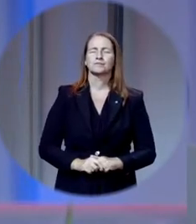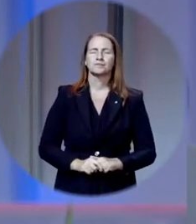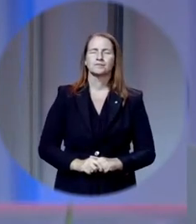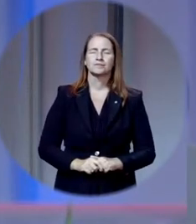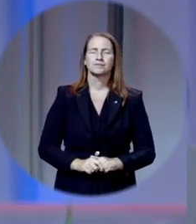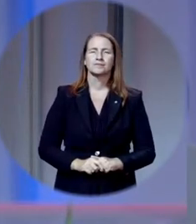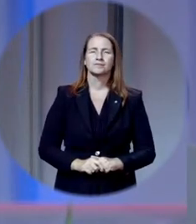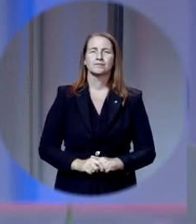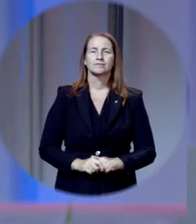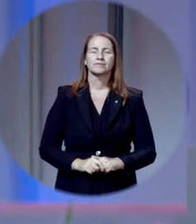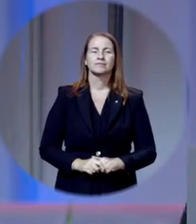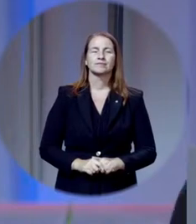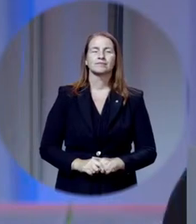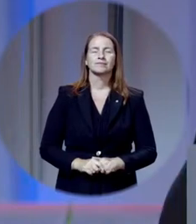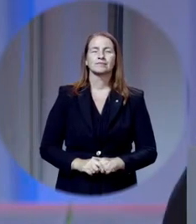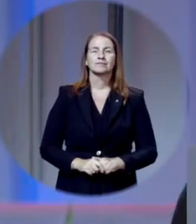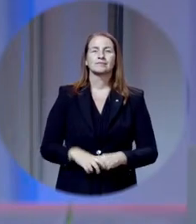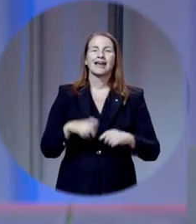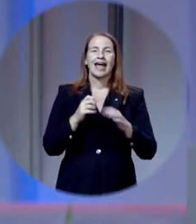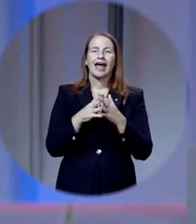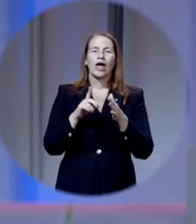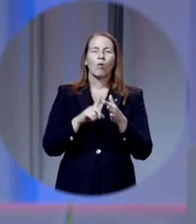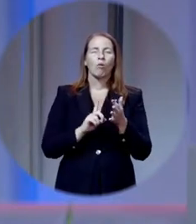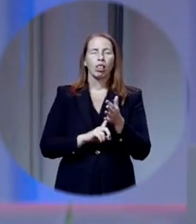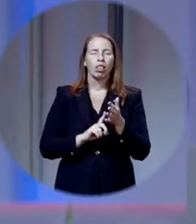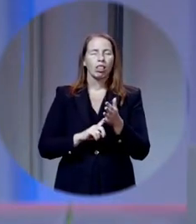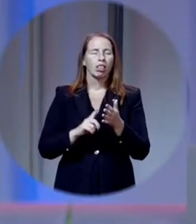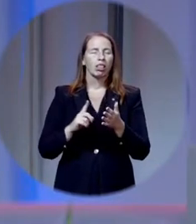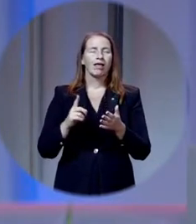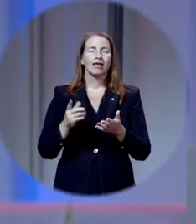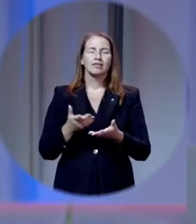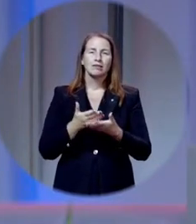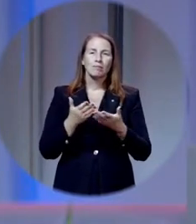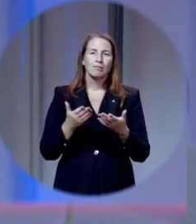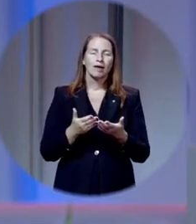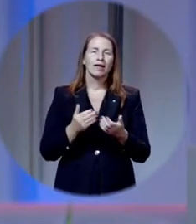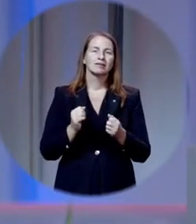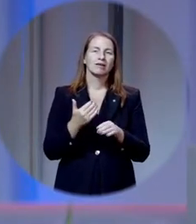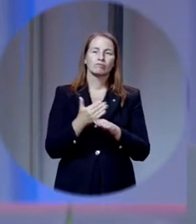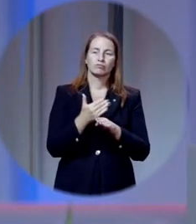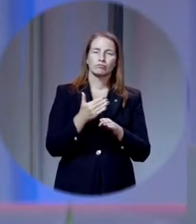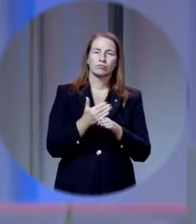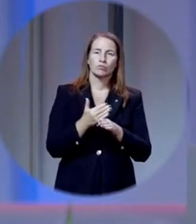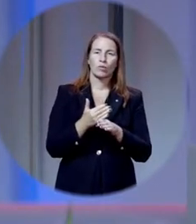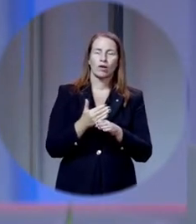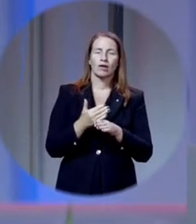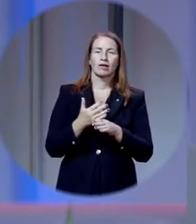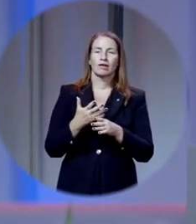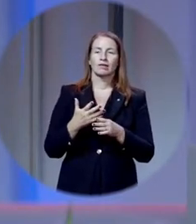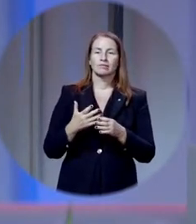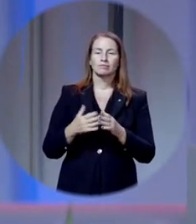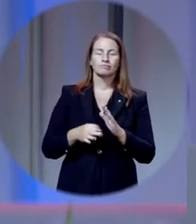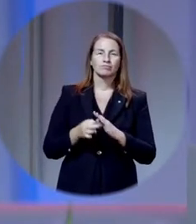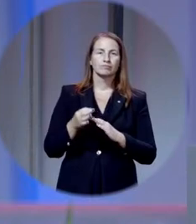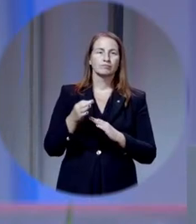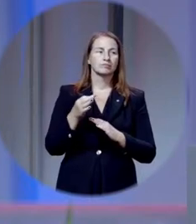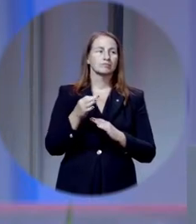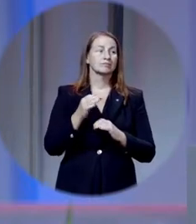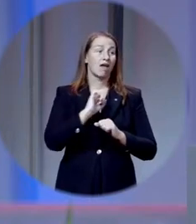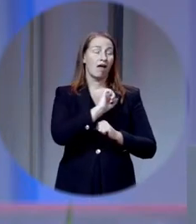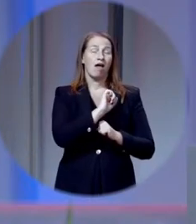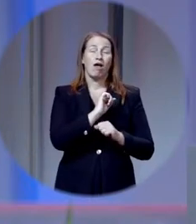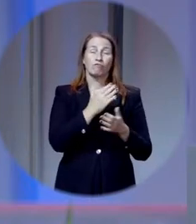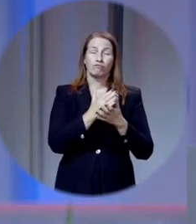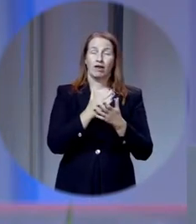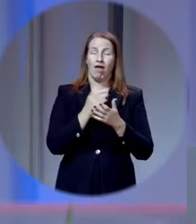Helen Kamak's rise to fame in the art world is, however, relatively recent. Despite her father being a